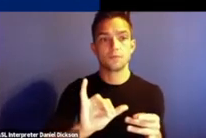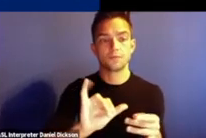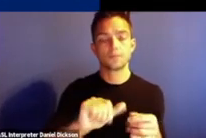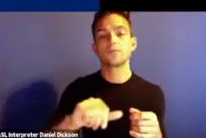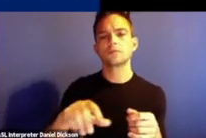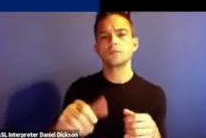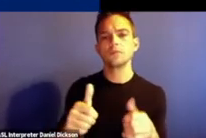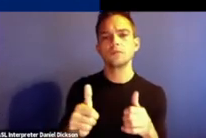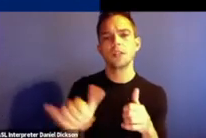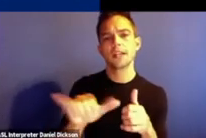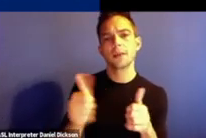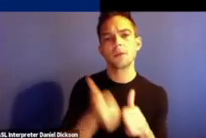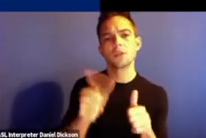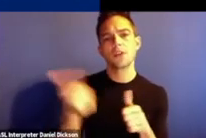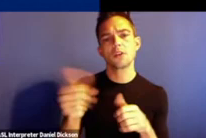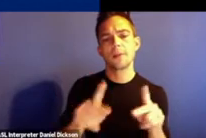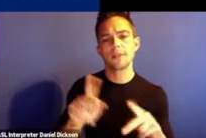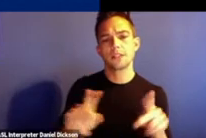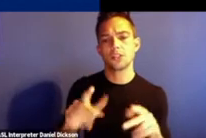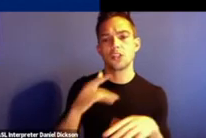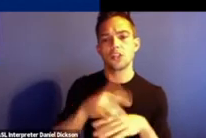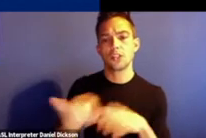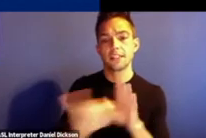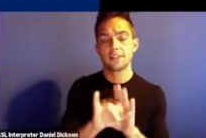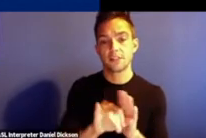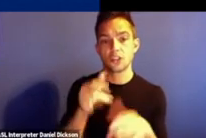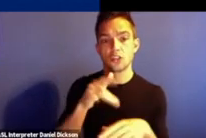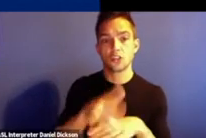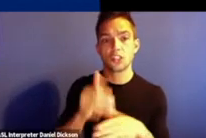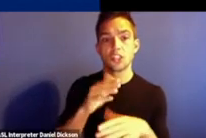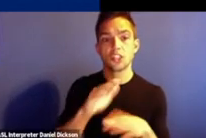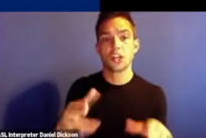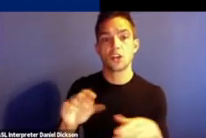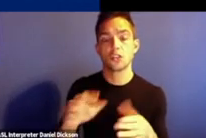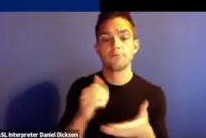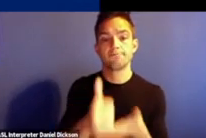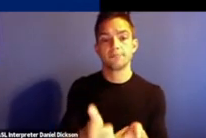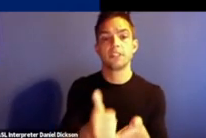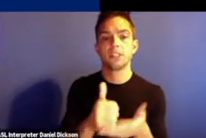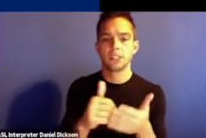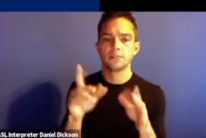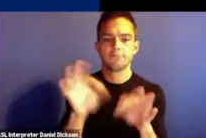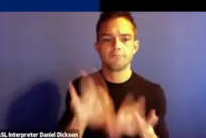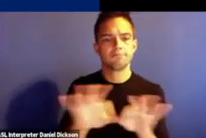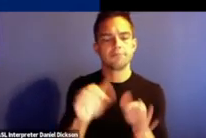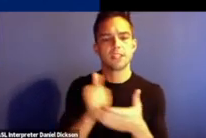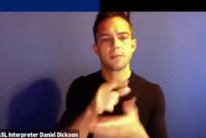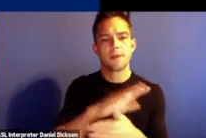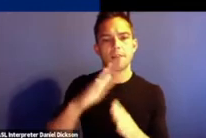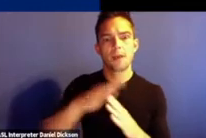other populations, early identification and intervention is really key to obtaining these optimal outcomes that these children can